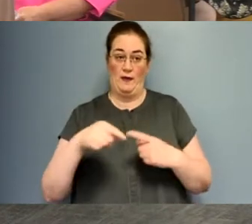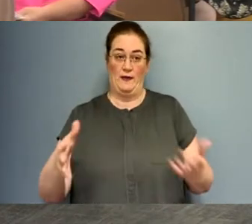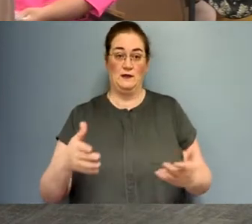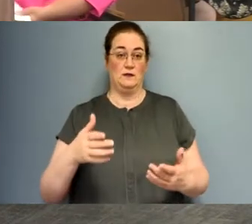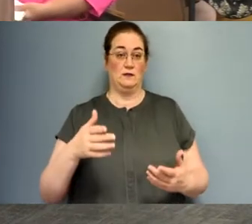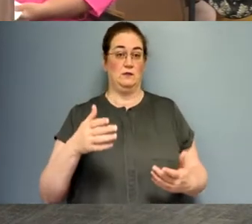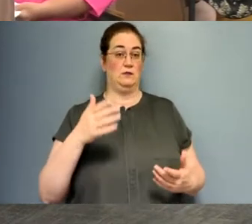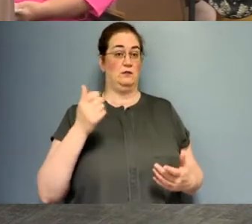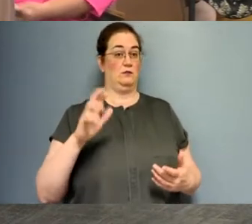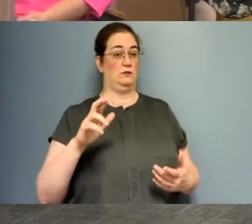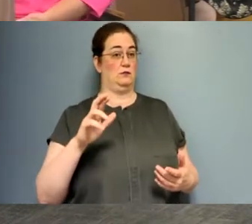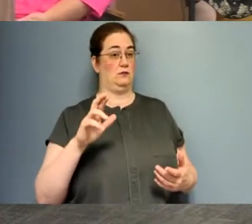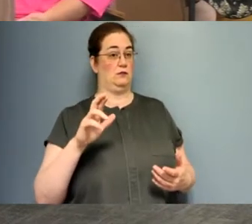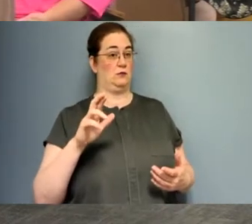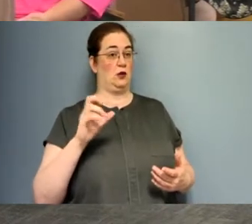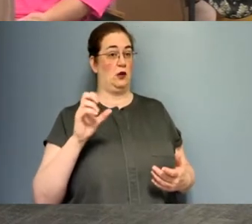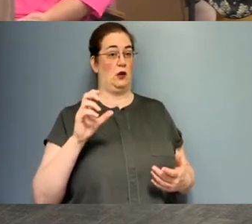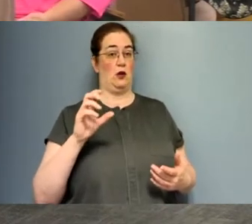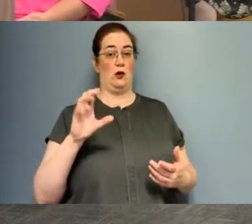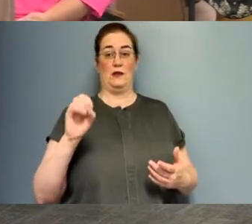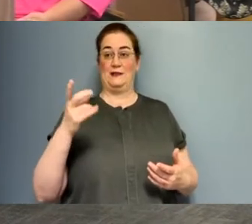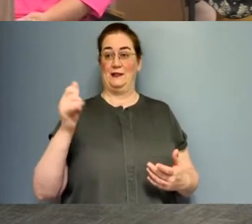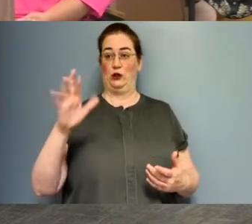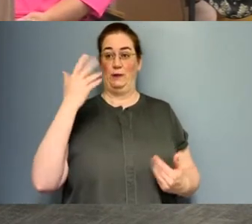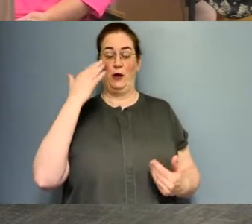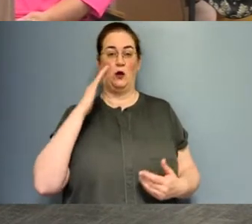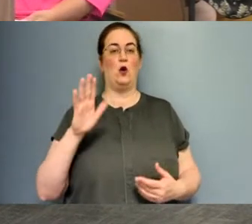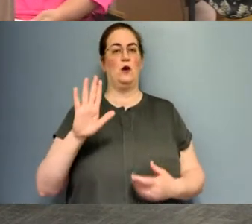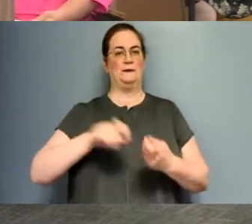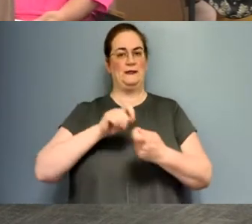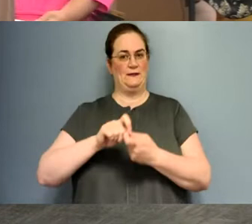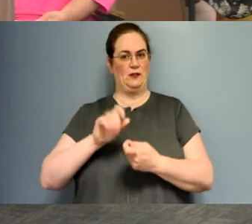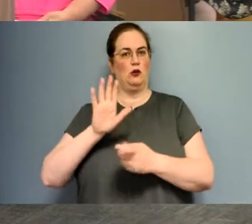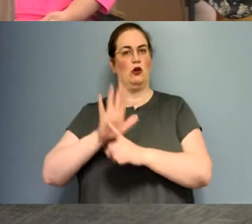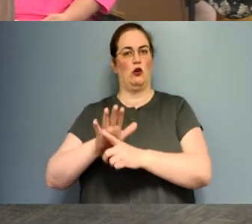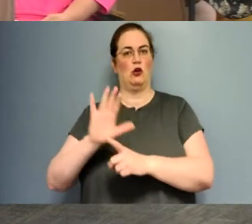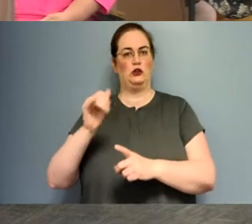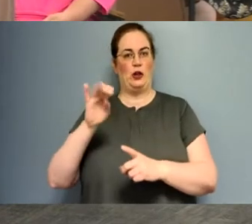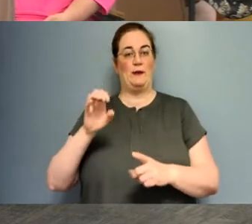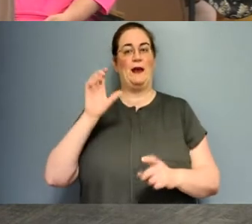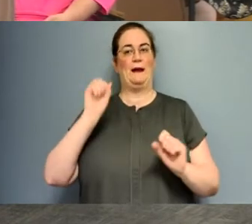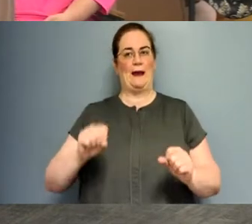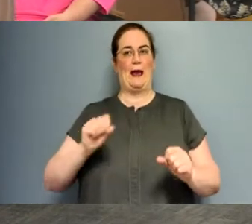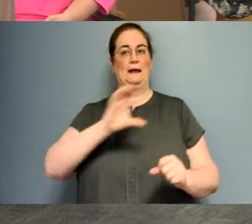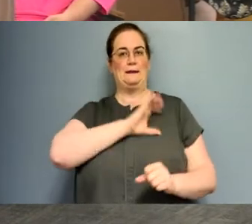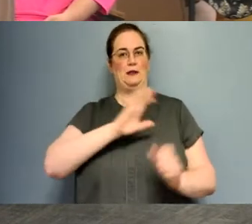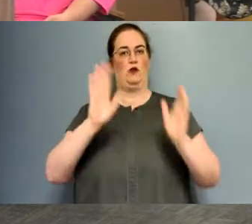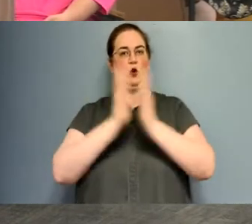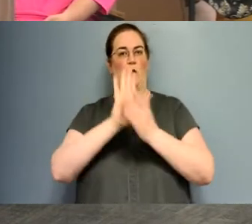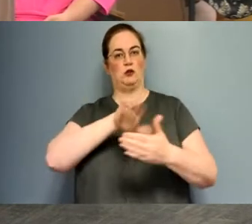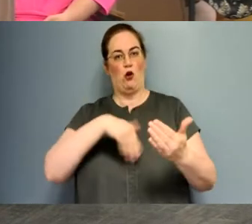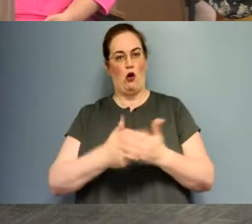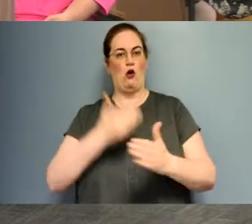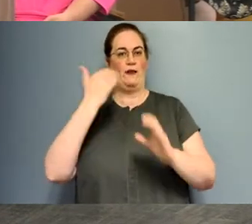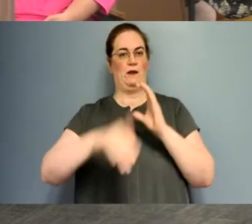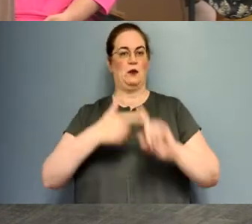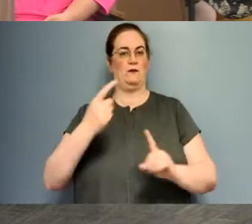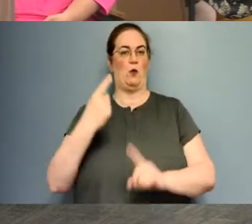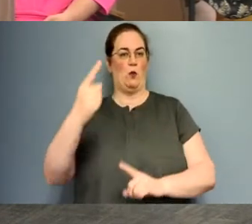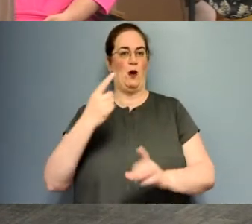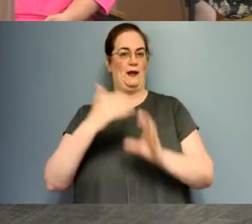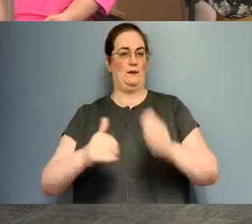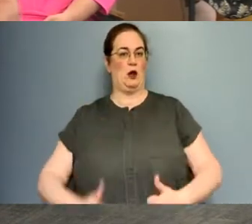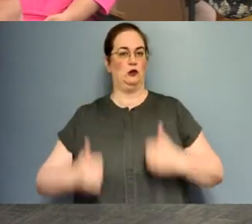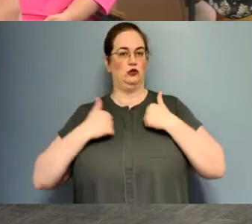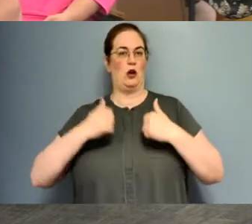solicitor, might not as well. The specific issue at hand in Jamie Walker's cases is, can a citizen request all emails from one email address